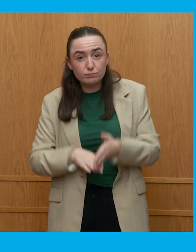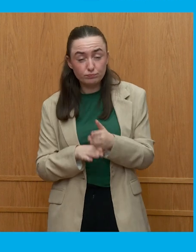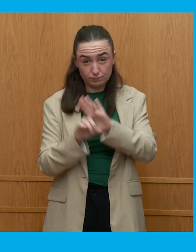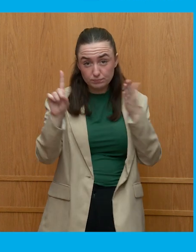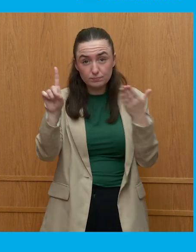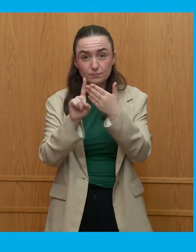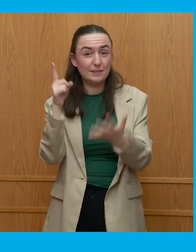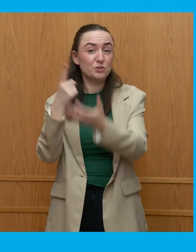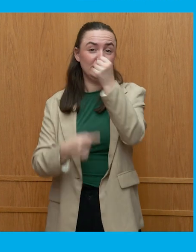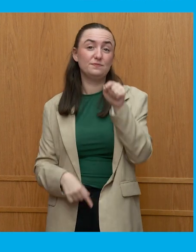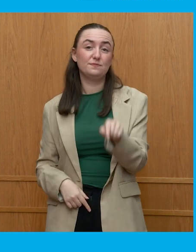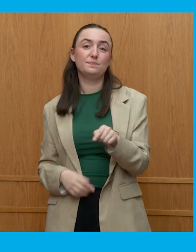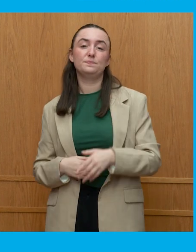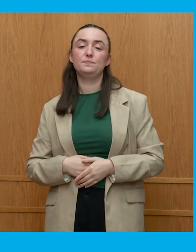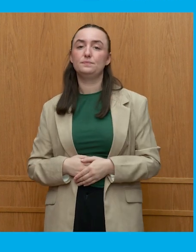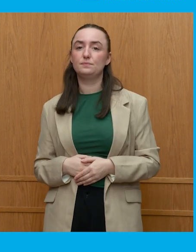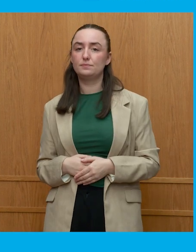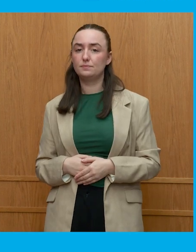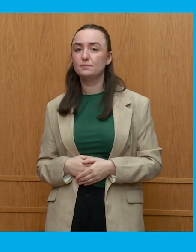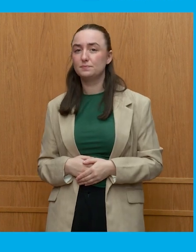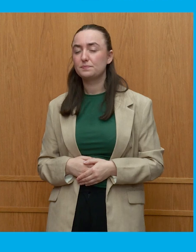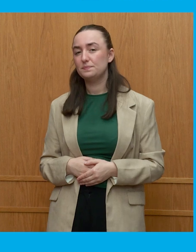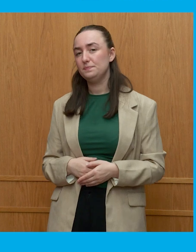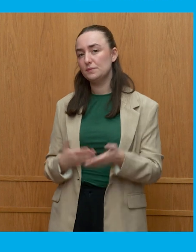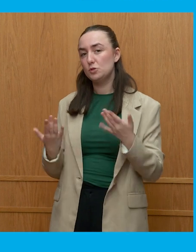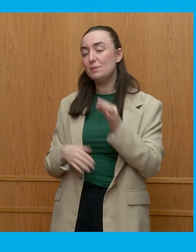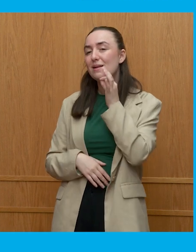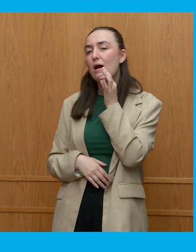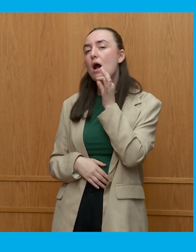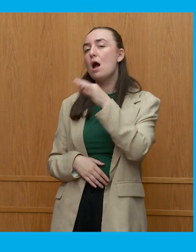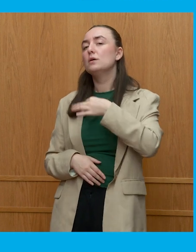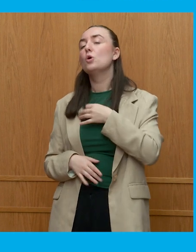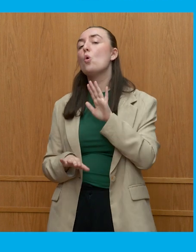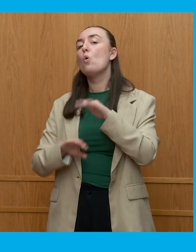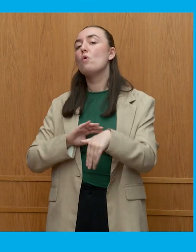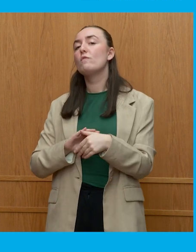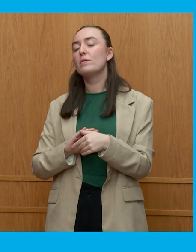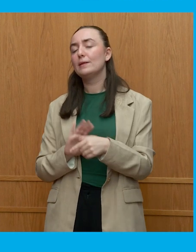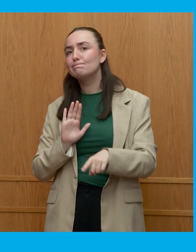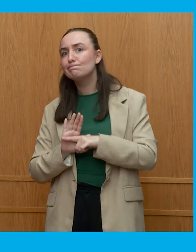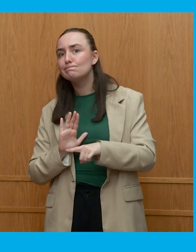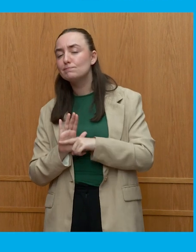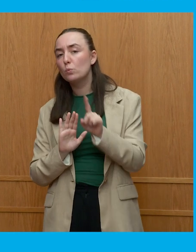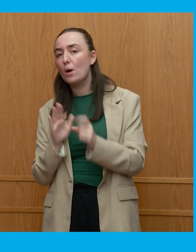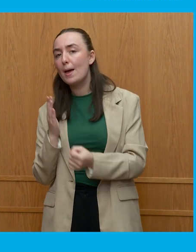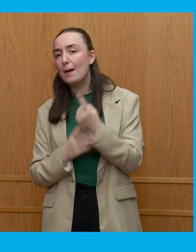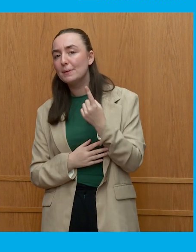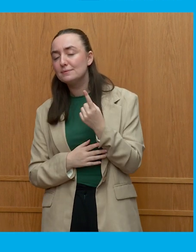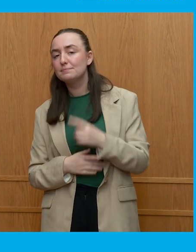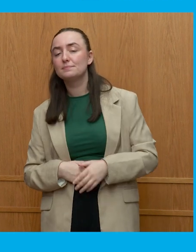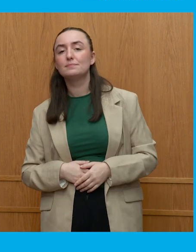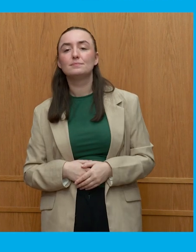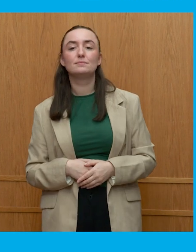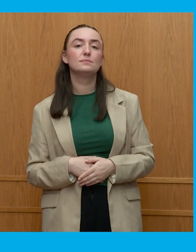But you asked Karen about the low points. Yeah. So the low point for me was when Mick Duncan came into the office